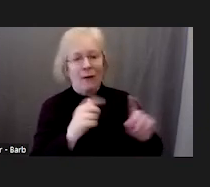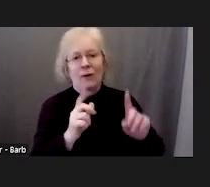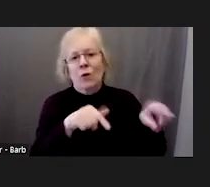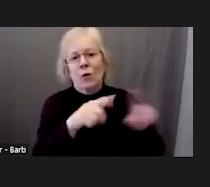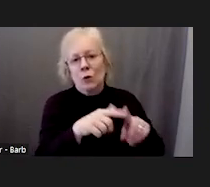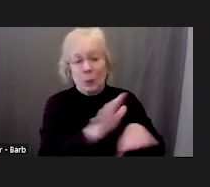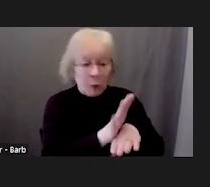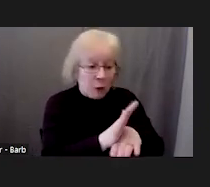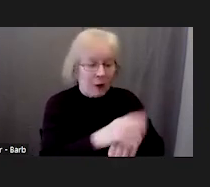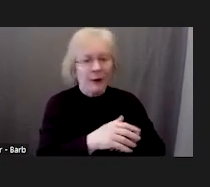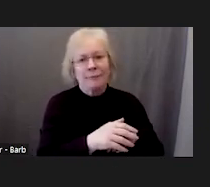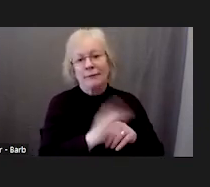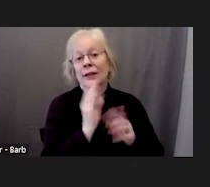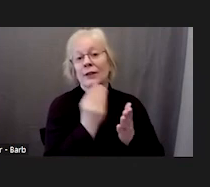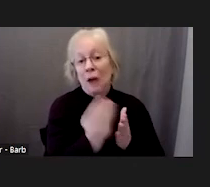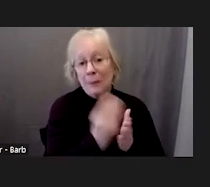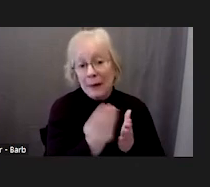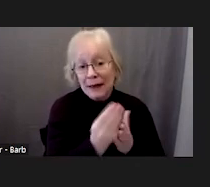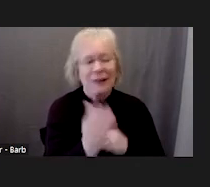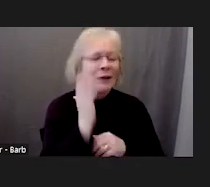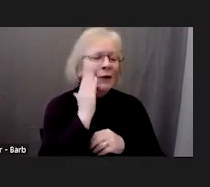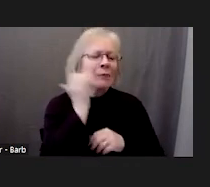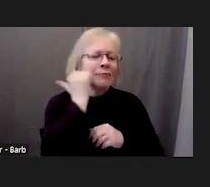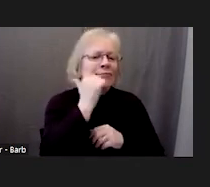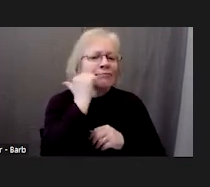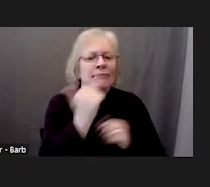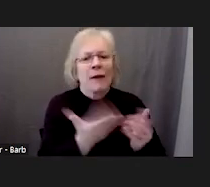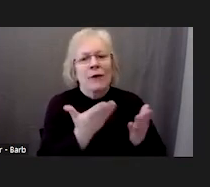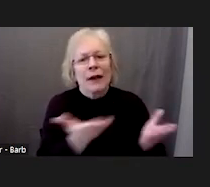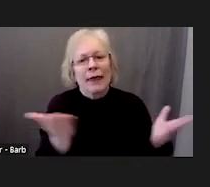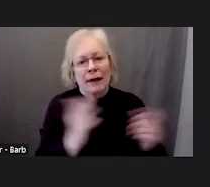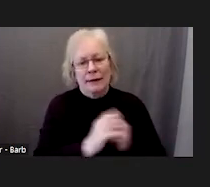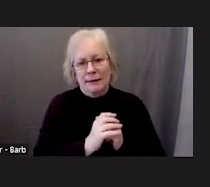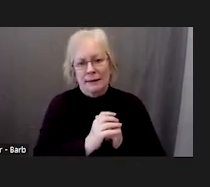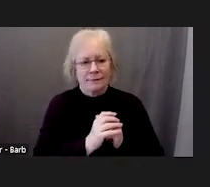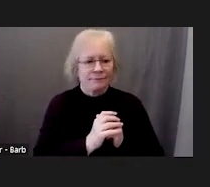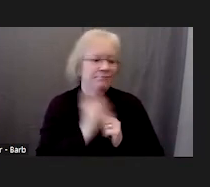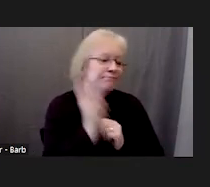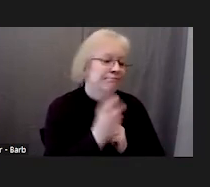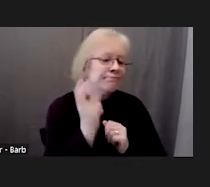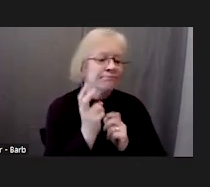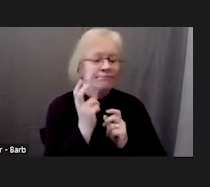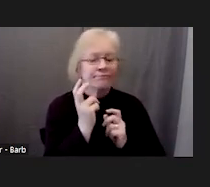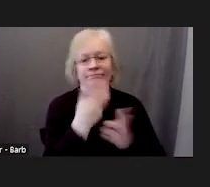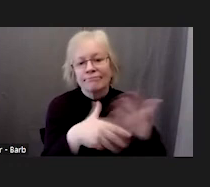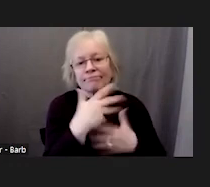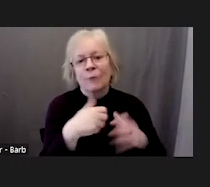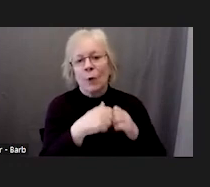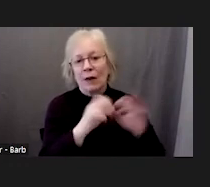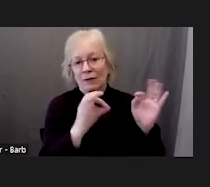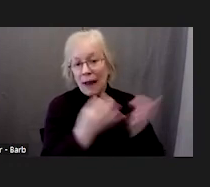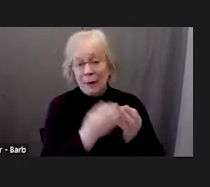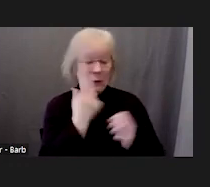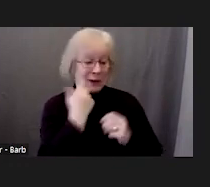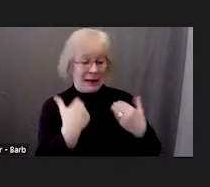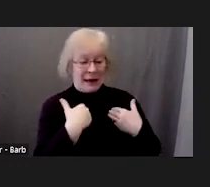shopping, or you know, those daily things on how to like hang out with family. We recently had movie night